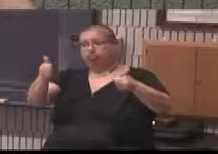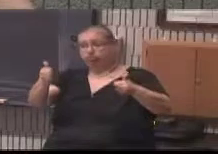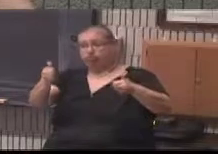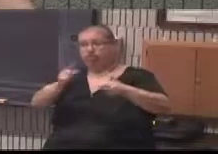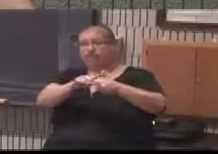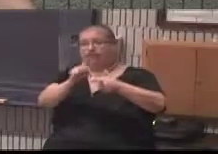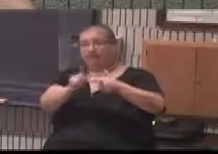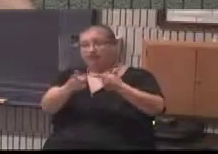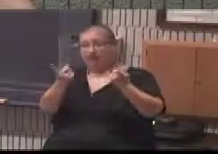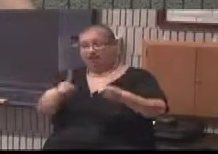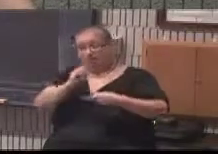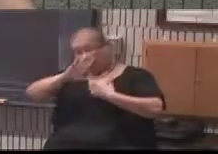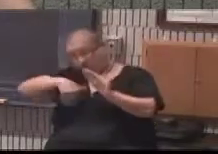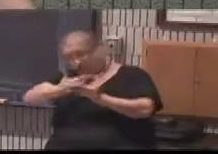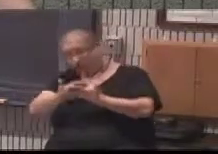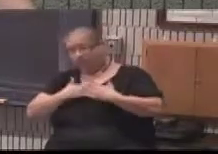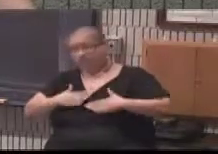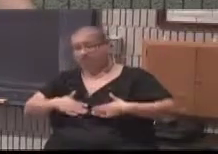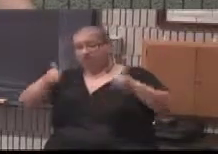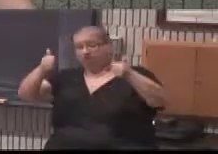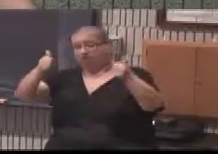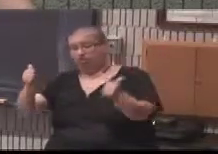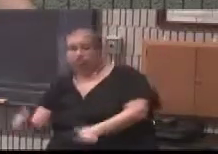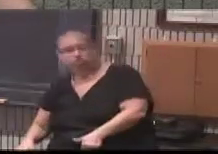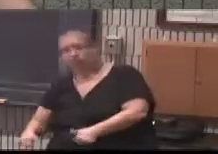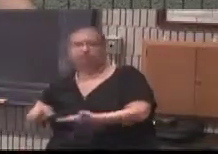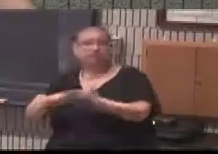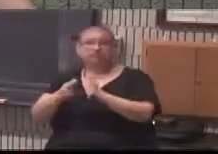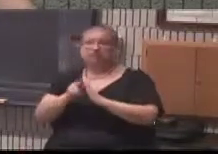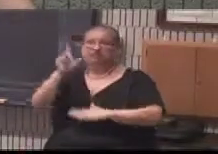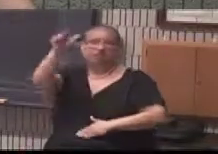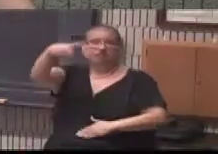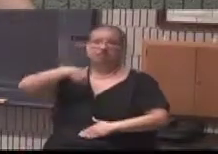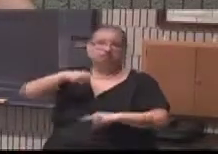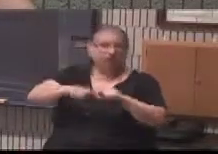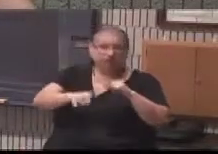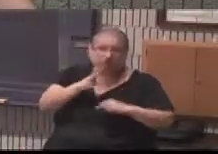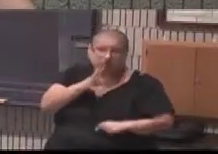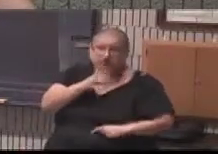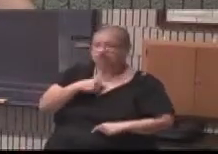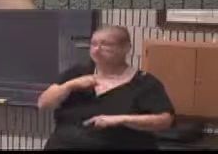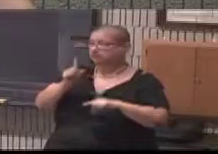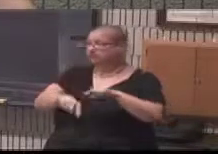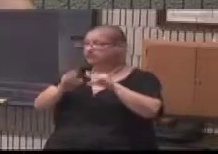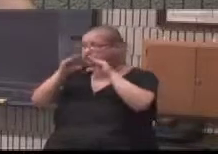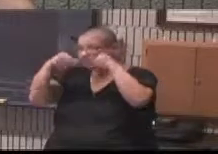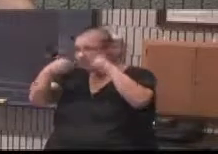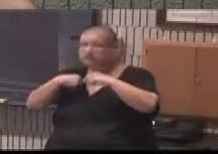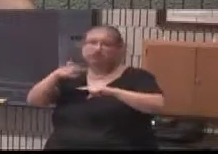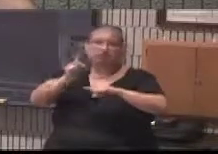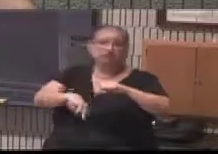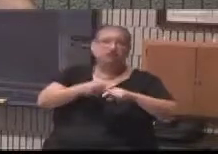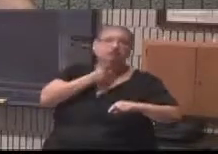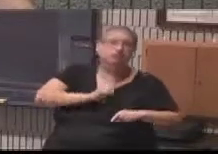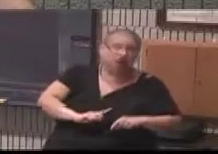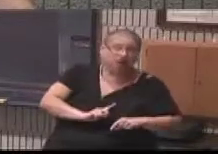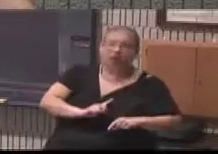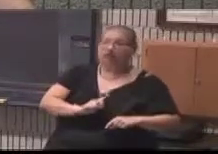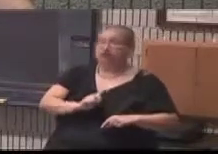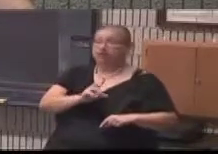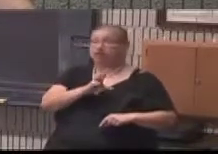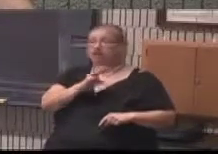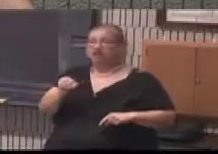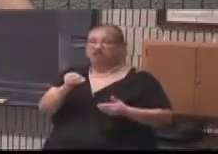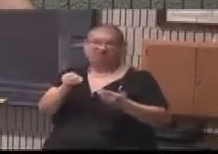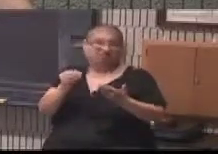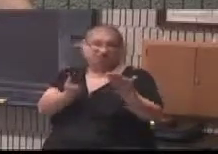complete paralysis to the point where I'll no longer be able to speak, smile, swallow, or even to the point where I breathe.